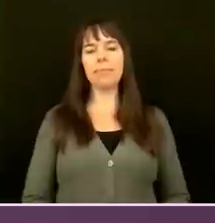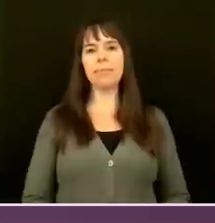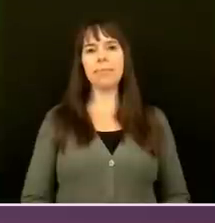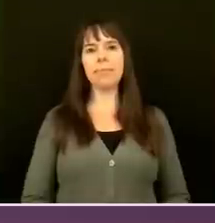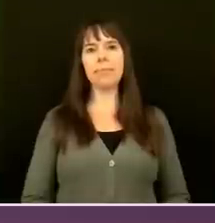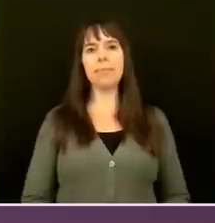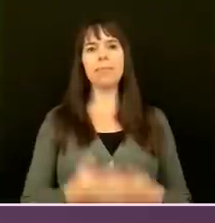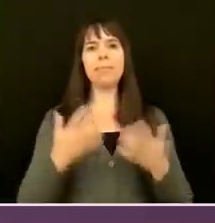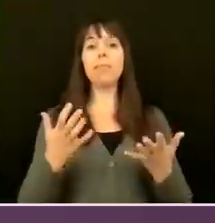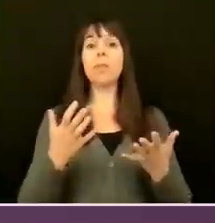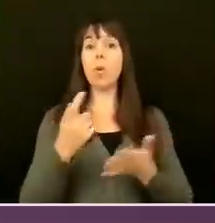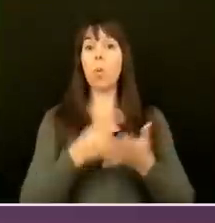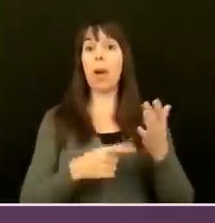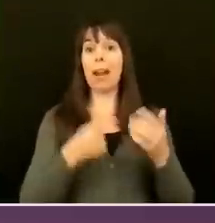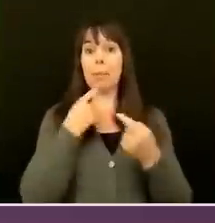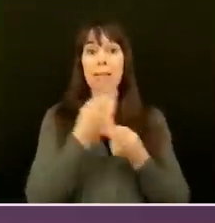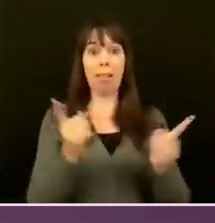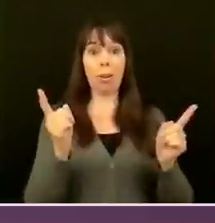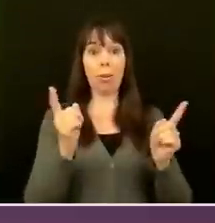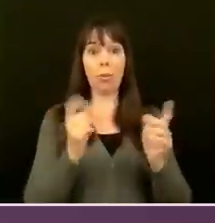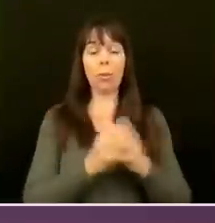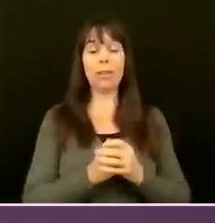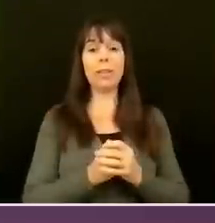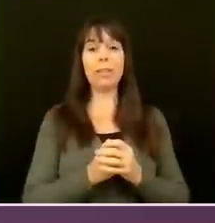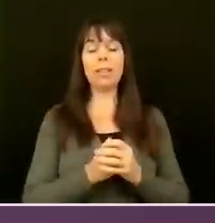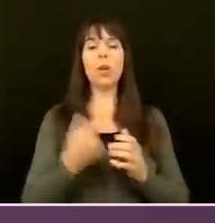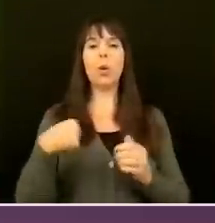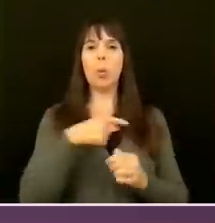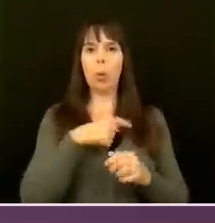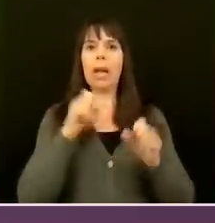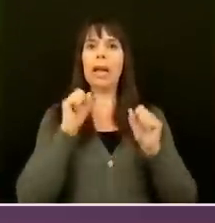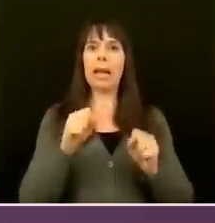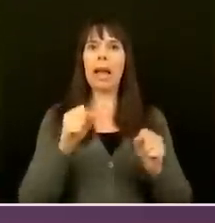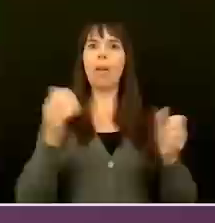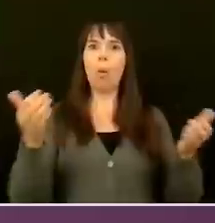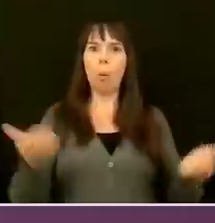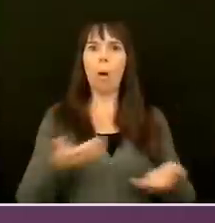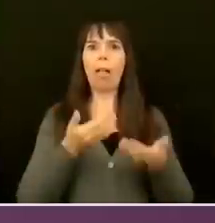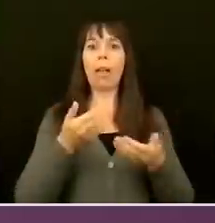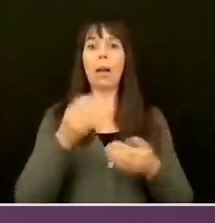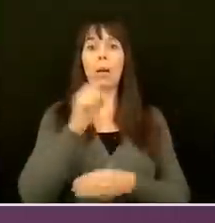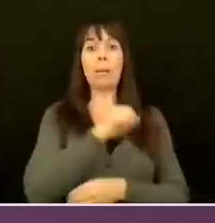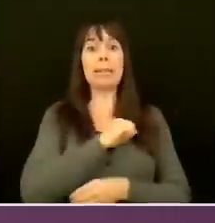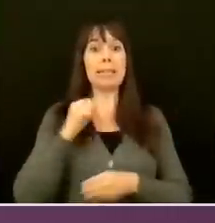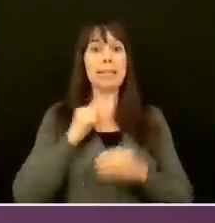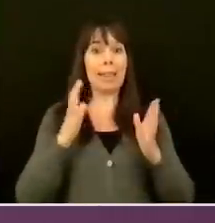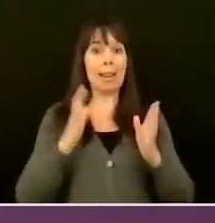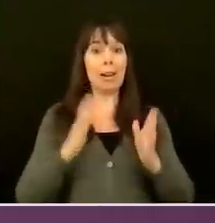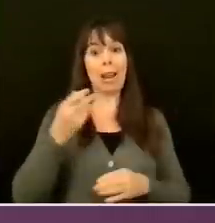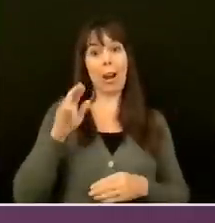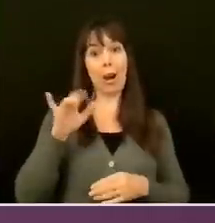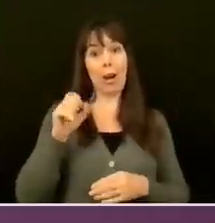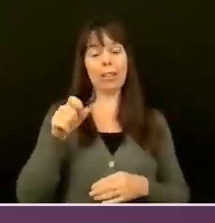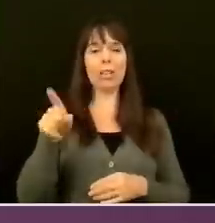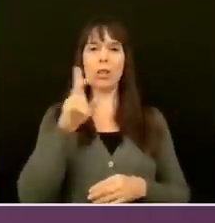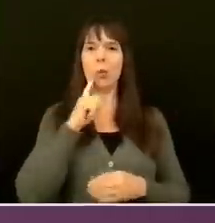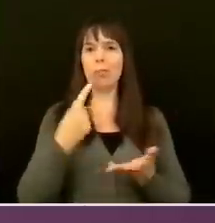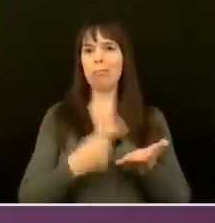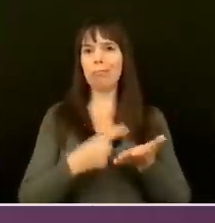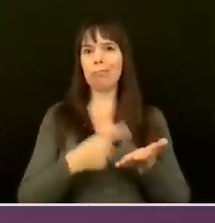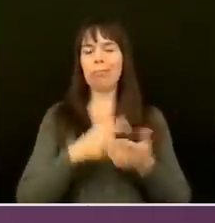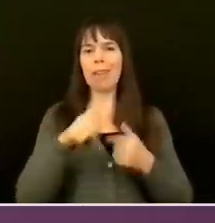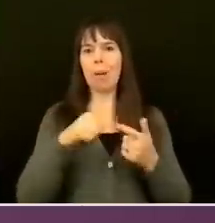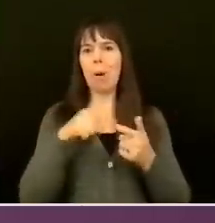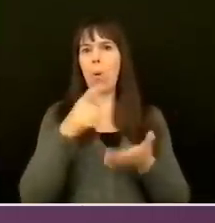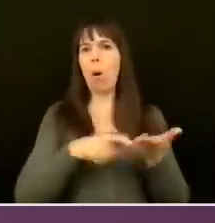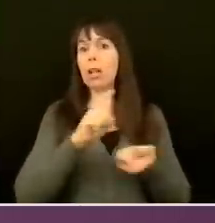So what I say to you is we can welcome Senator Harris, and she's going to talk to us about what